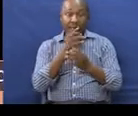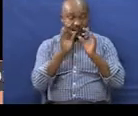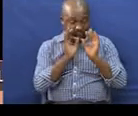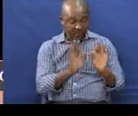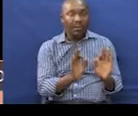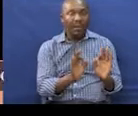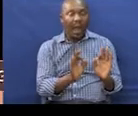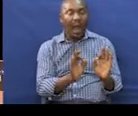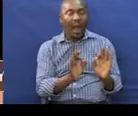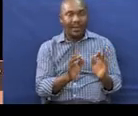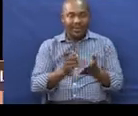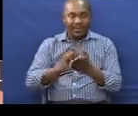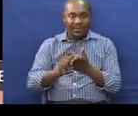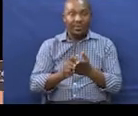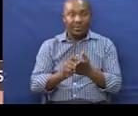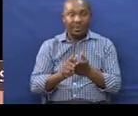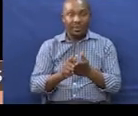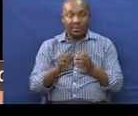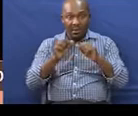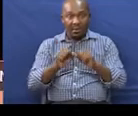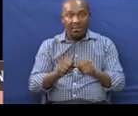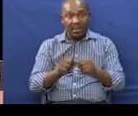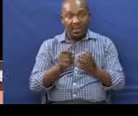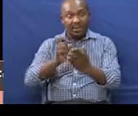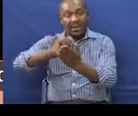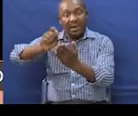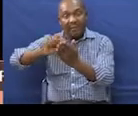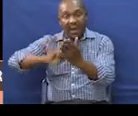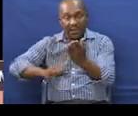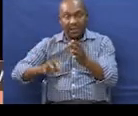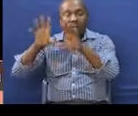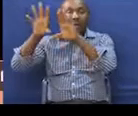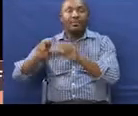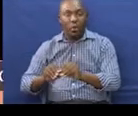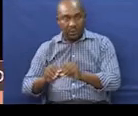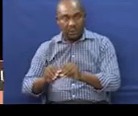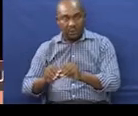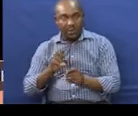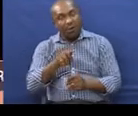student will be supposed to write a food test report.